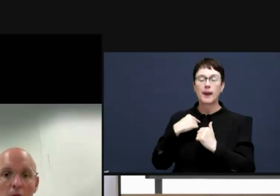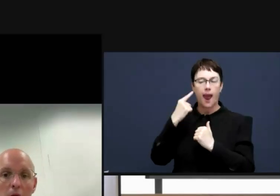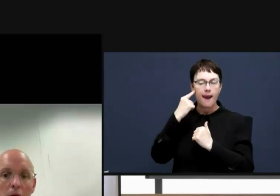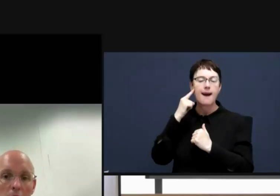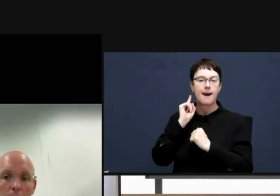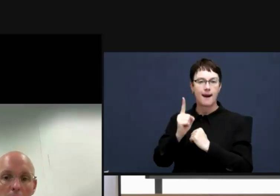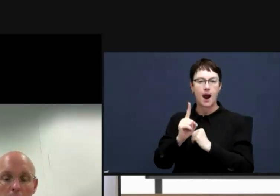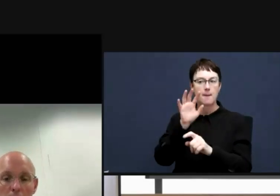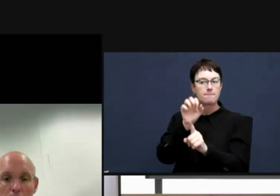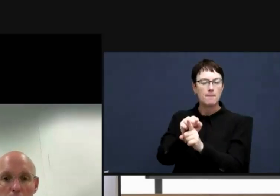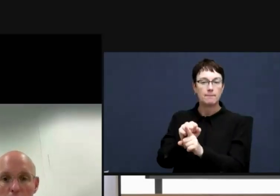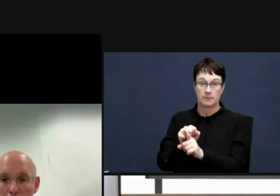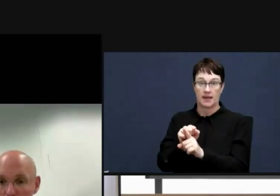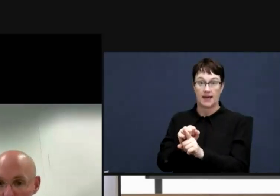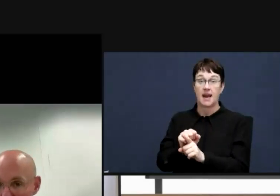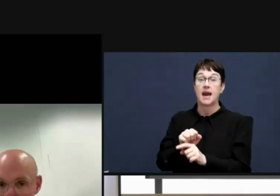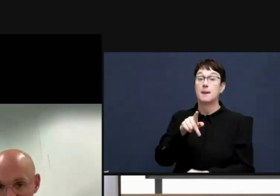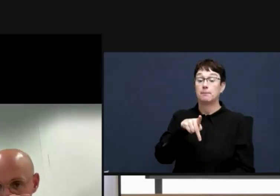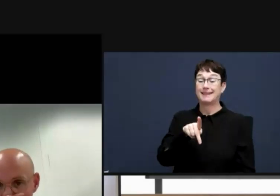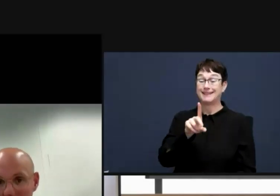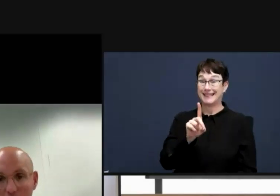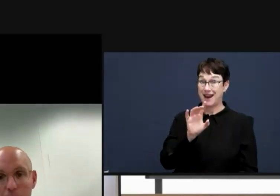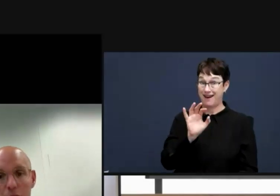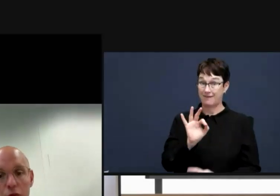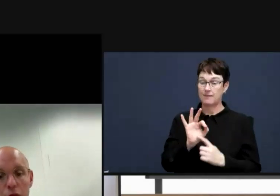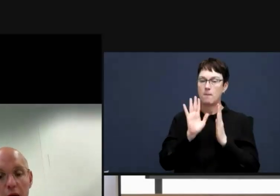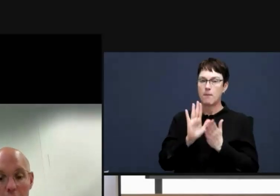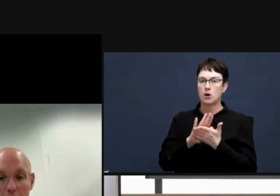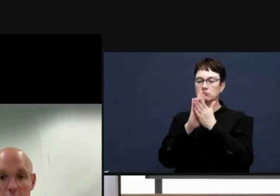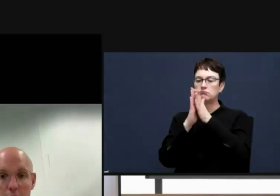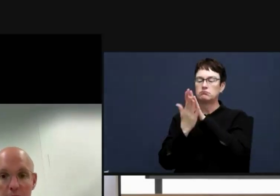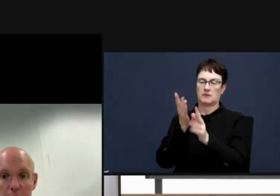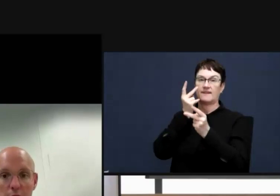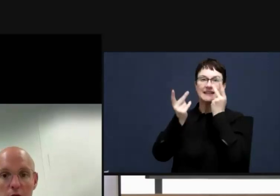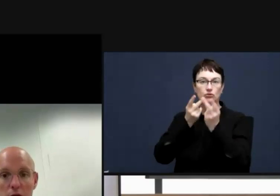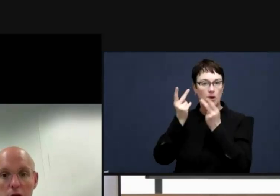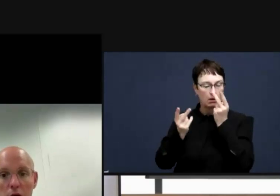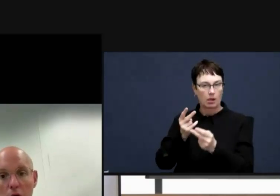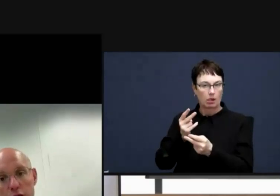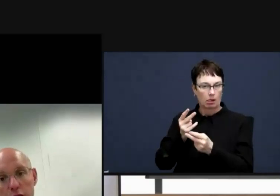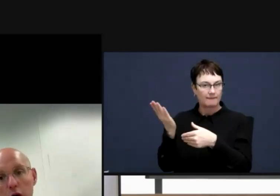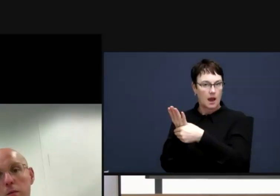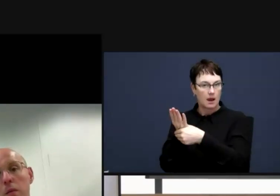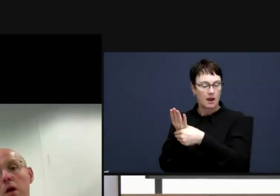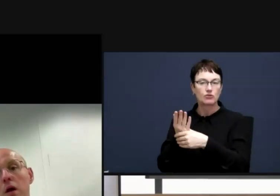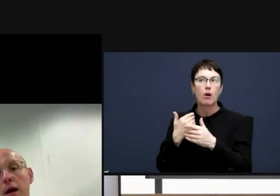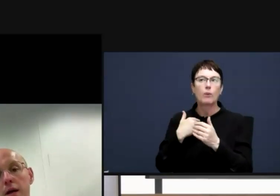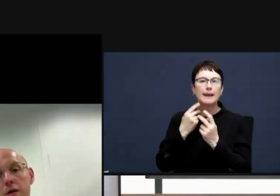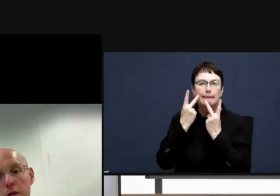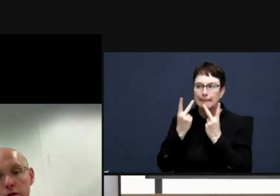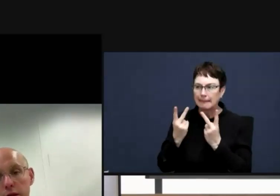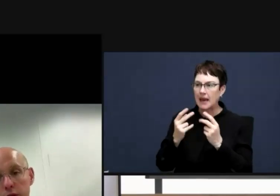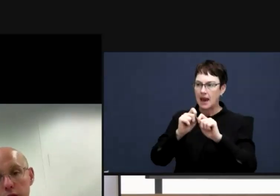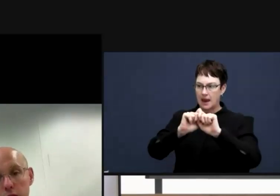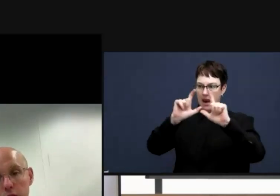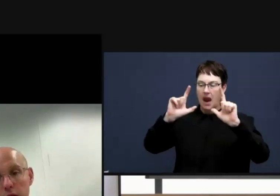way. So we use large language models to analyze the PDF files, OCR them, and